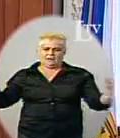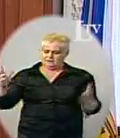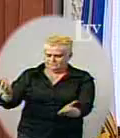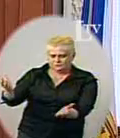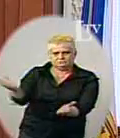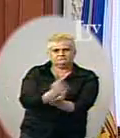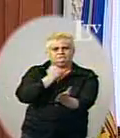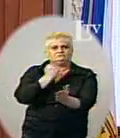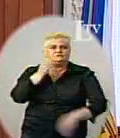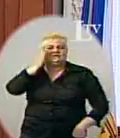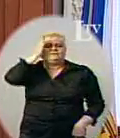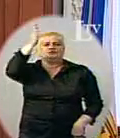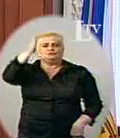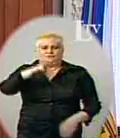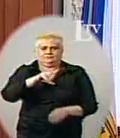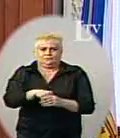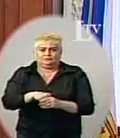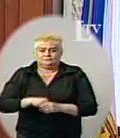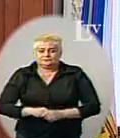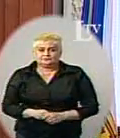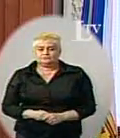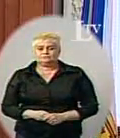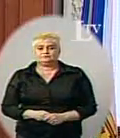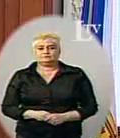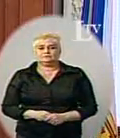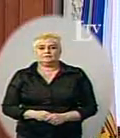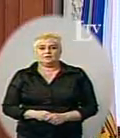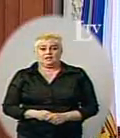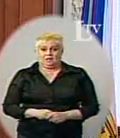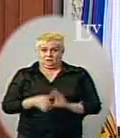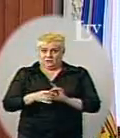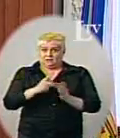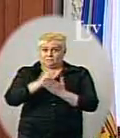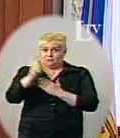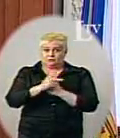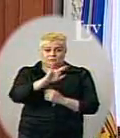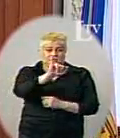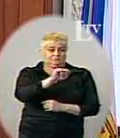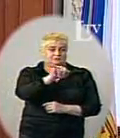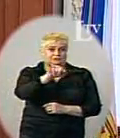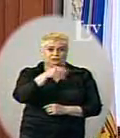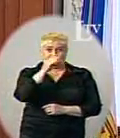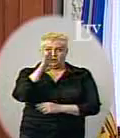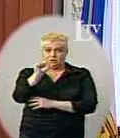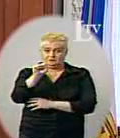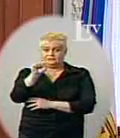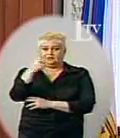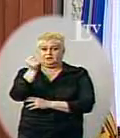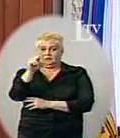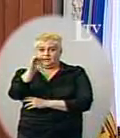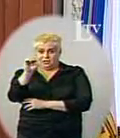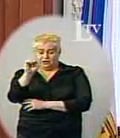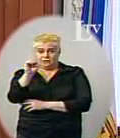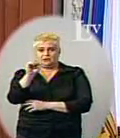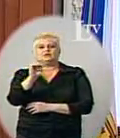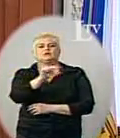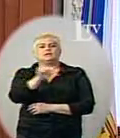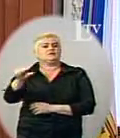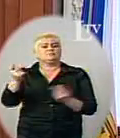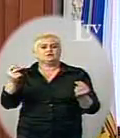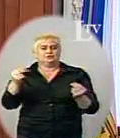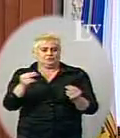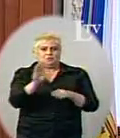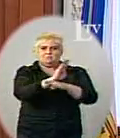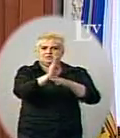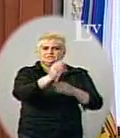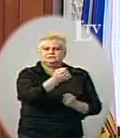future. Through Jobs Here, the province is supporting businesses to become more productive